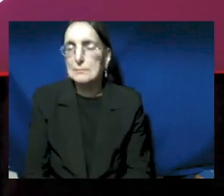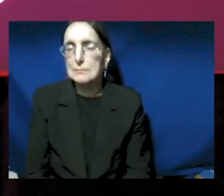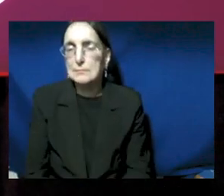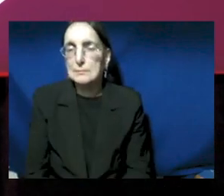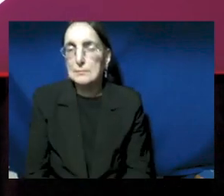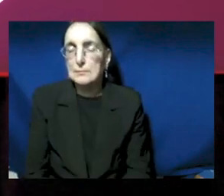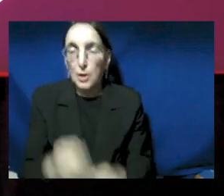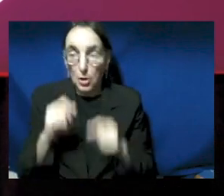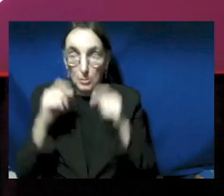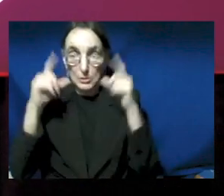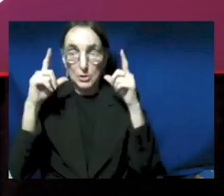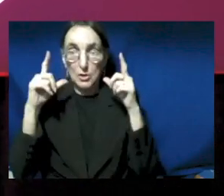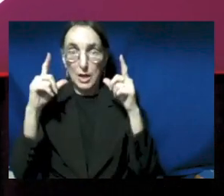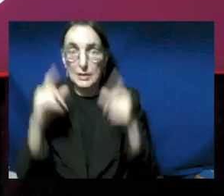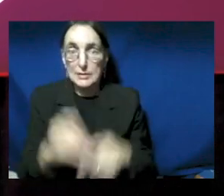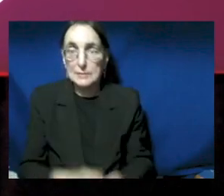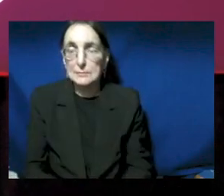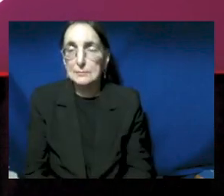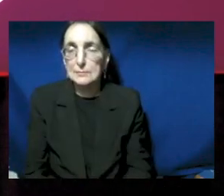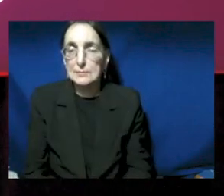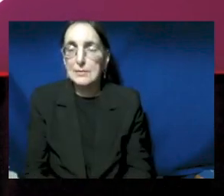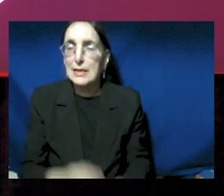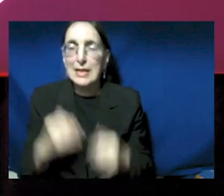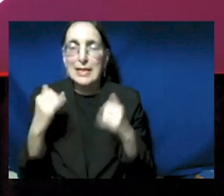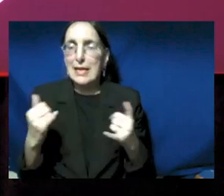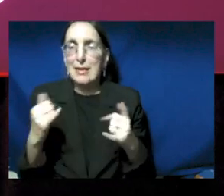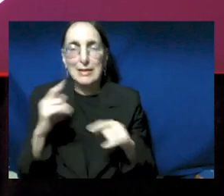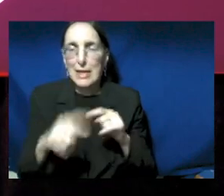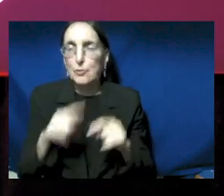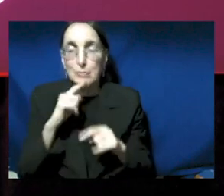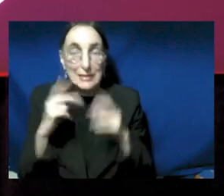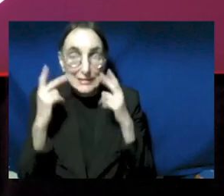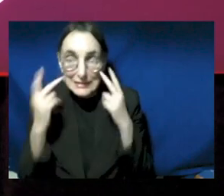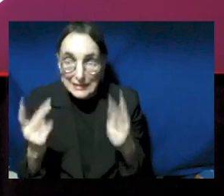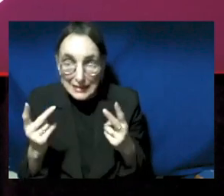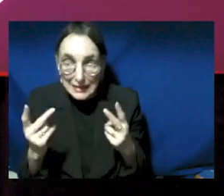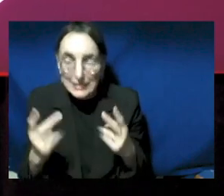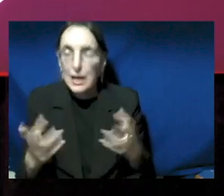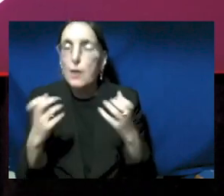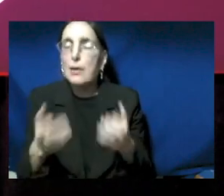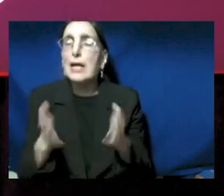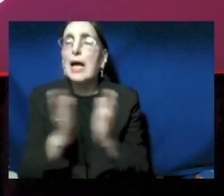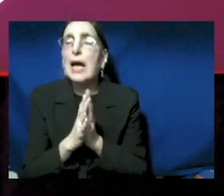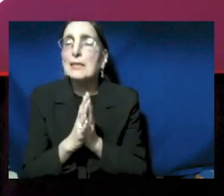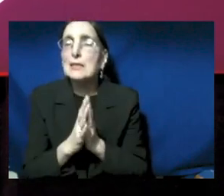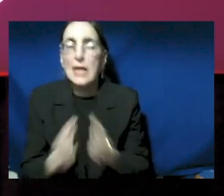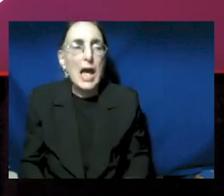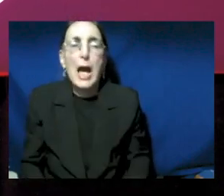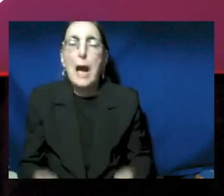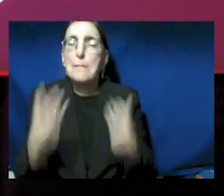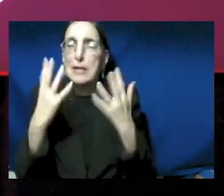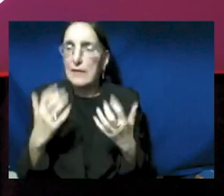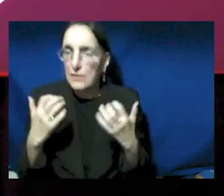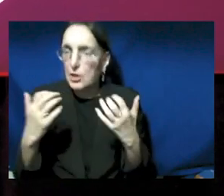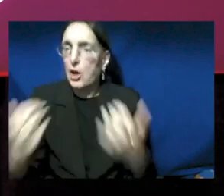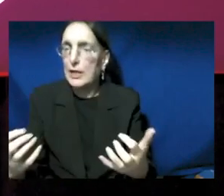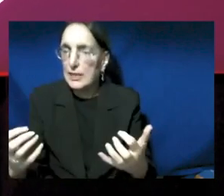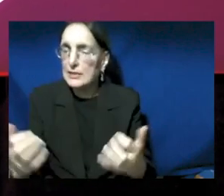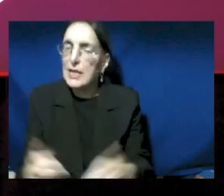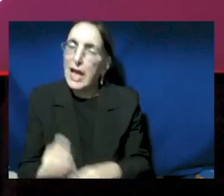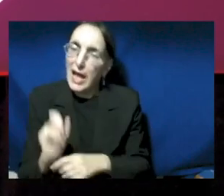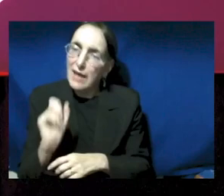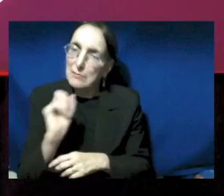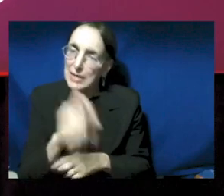Open your eyes. Now, I can't really see, but I just want to ask, how many in the audience have ever been asked that